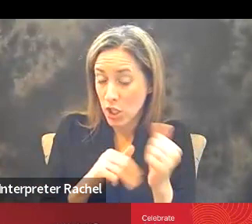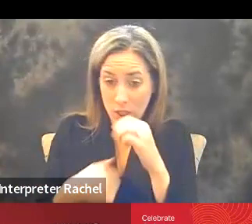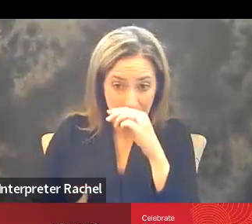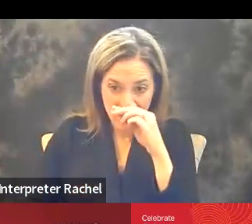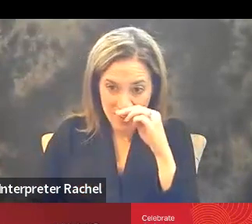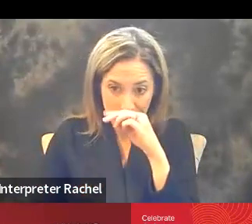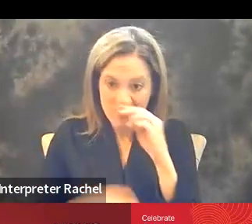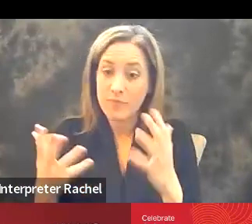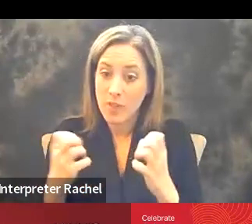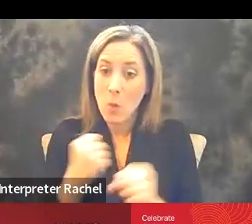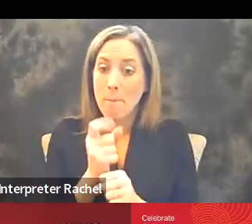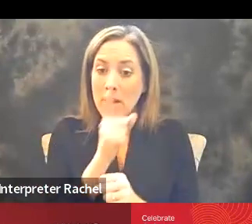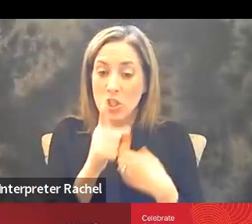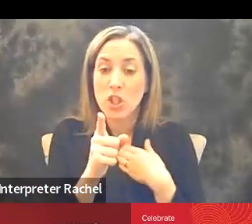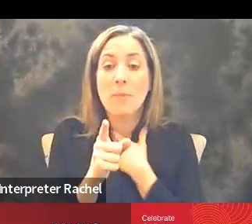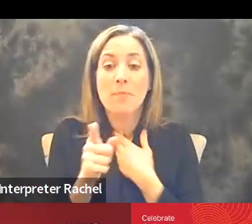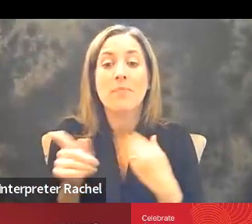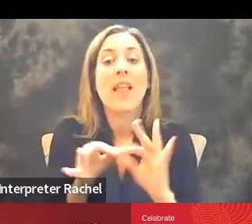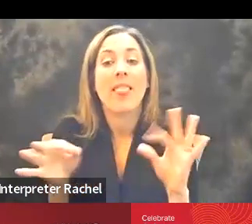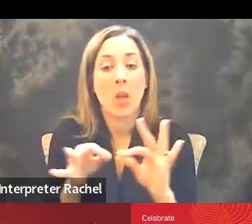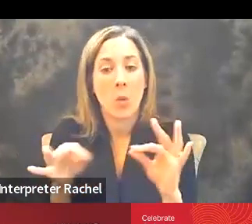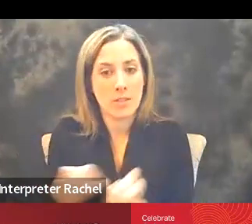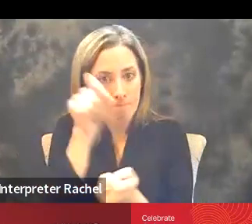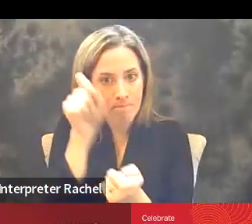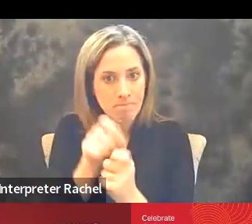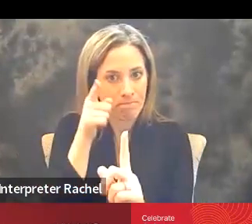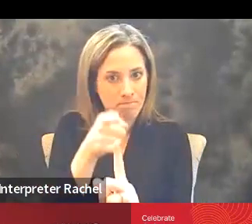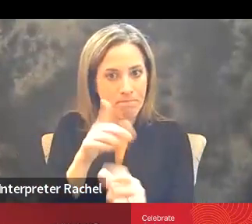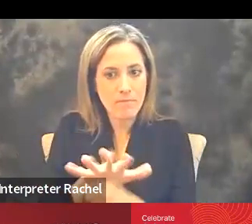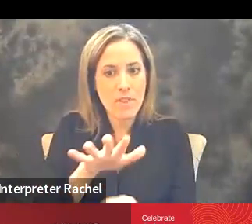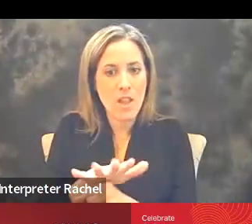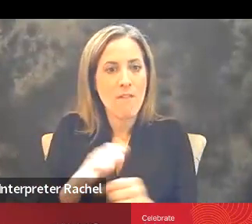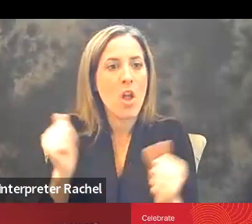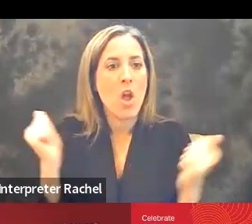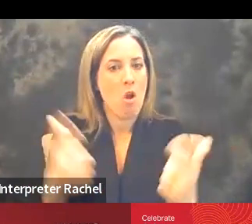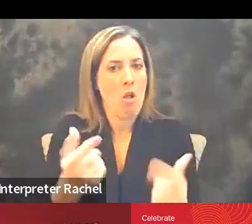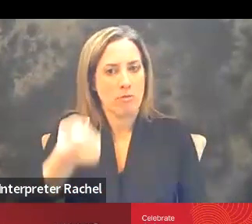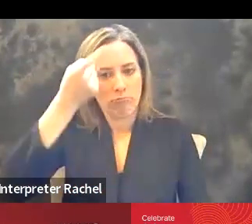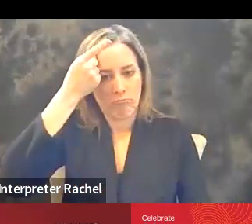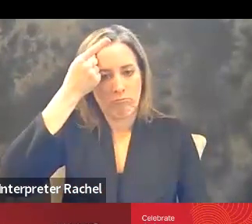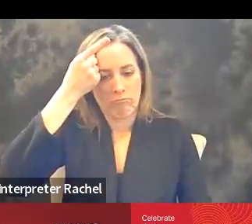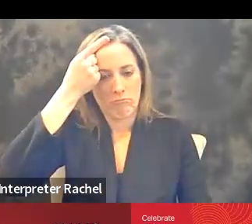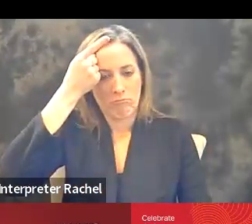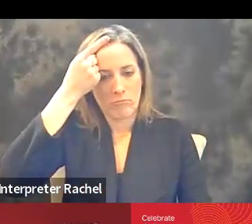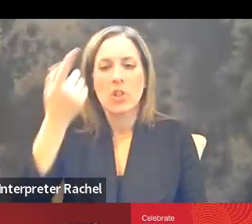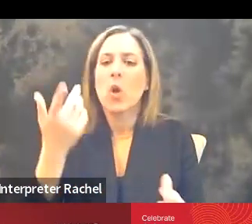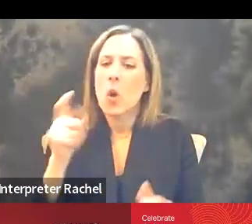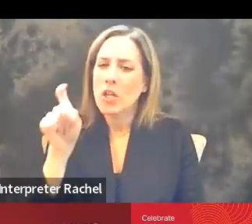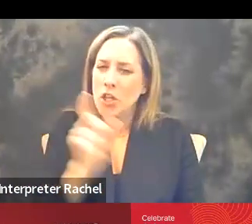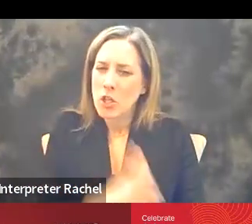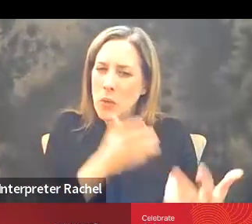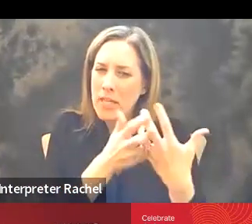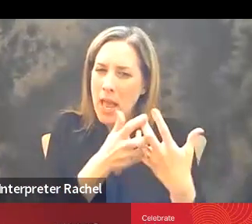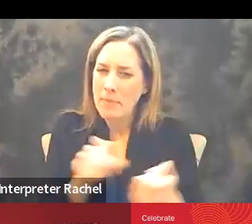I need to make sure that the language is specific enough that everyone understands what we're talking about. So I need to adapt to those